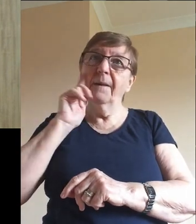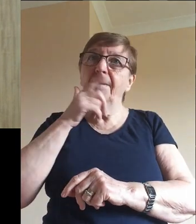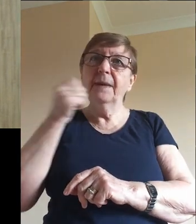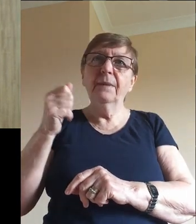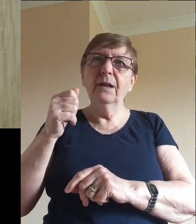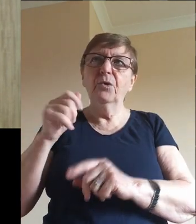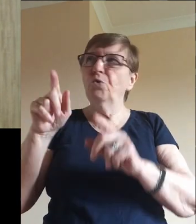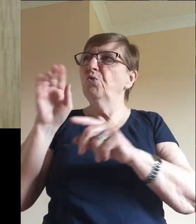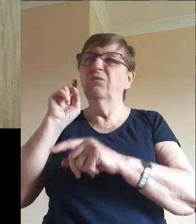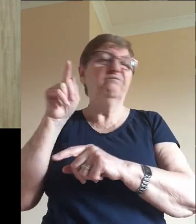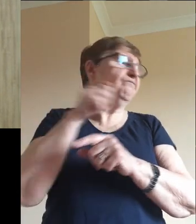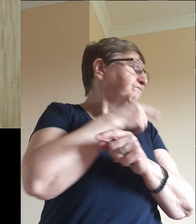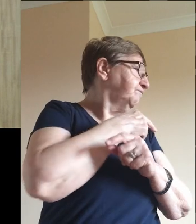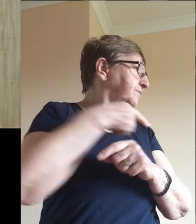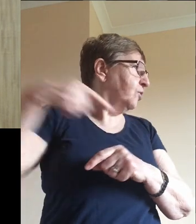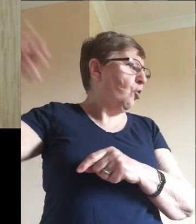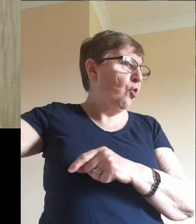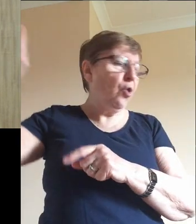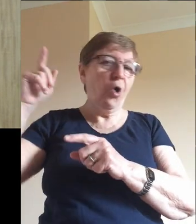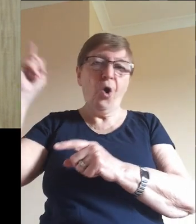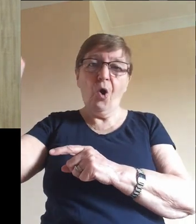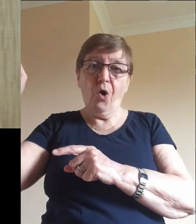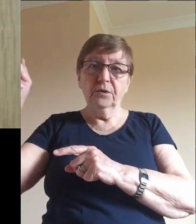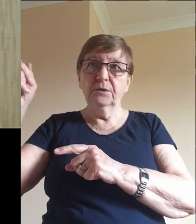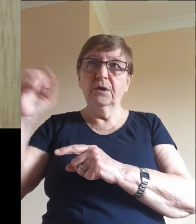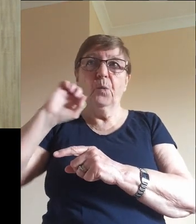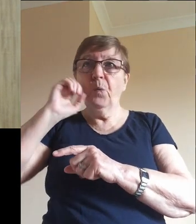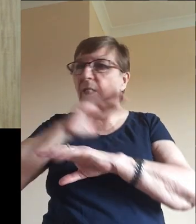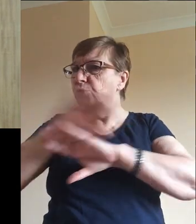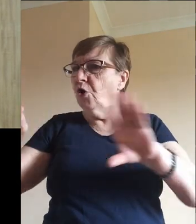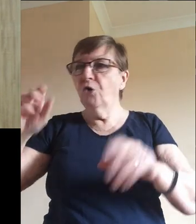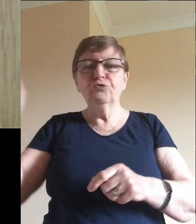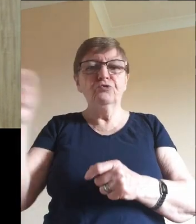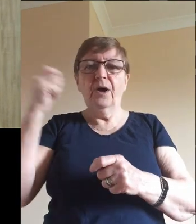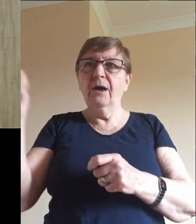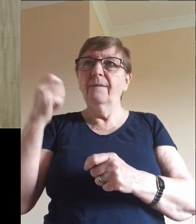turned against God and turned against his gospel will not triumph.